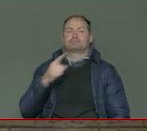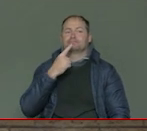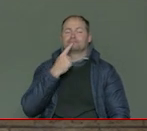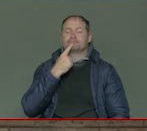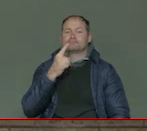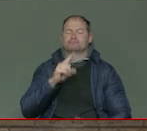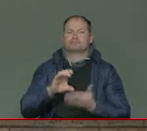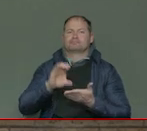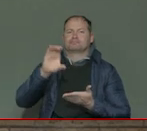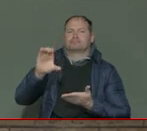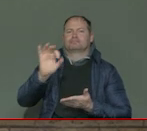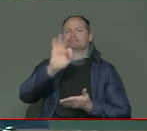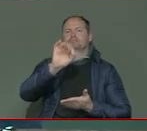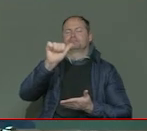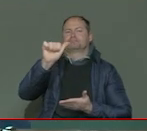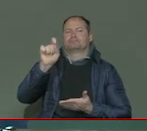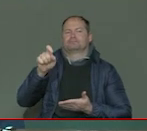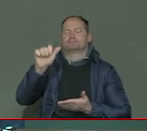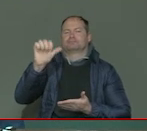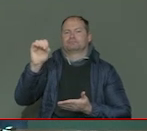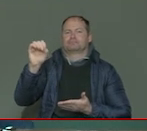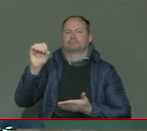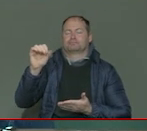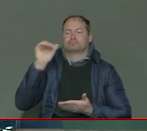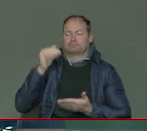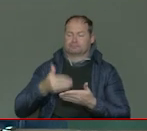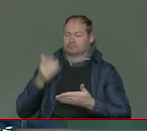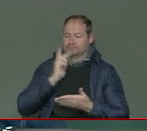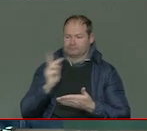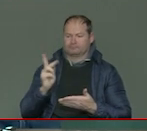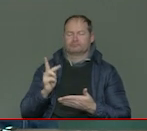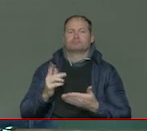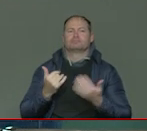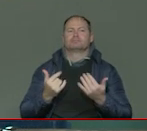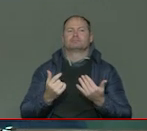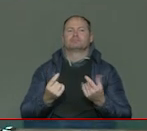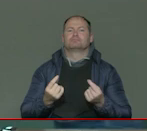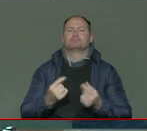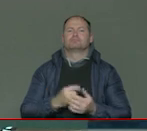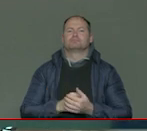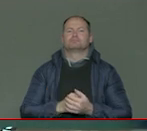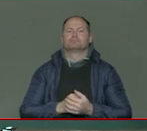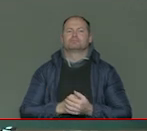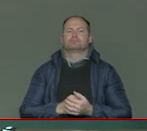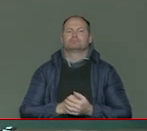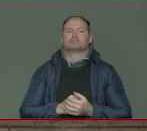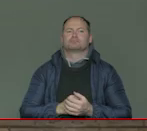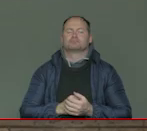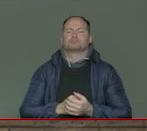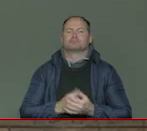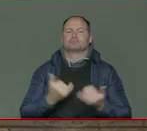of 36,600 appeared on the bank statement. So what do we do with that? No entry. So that one will